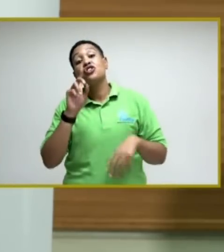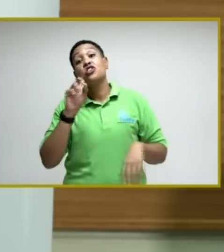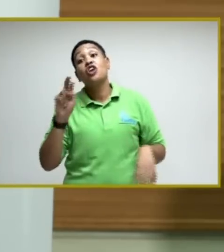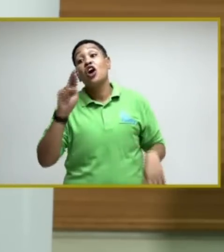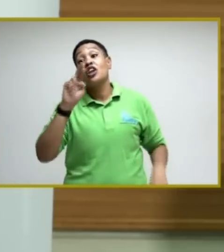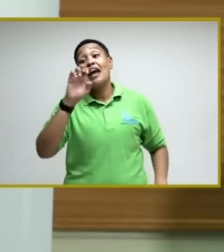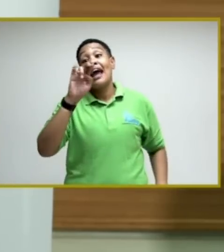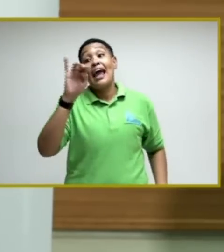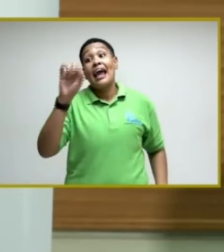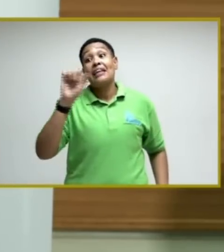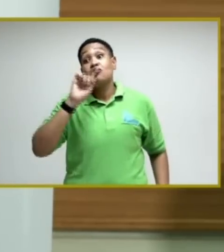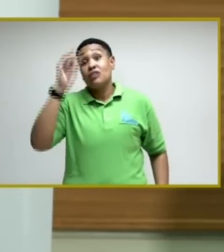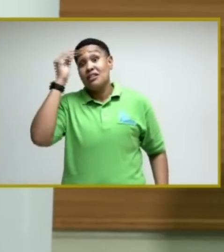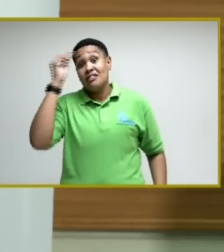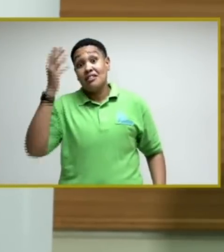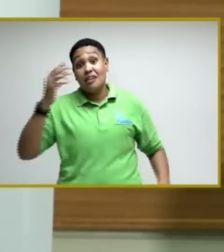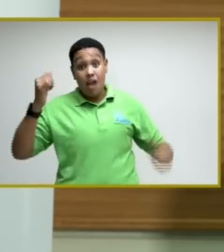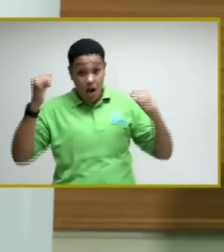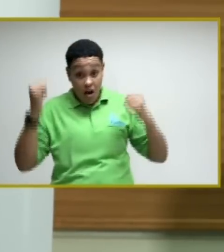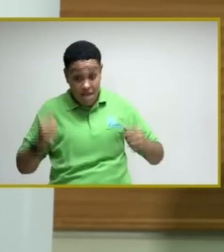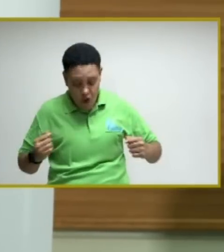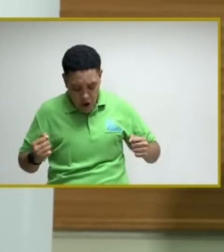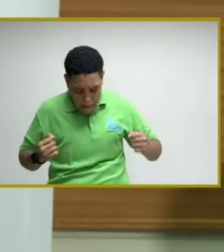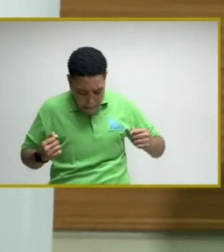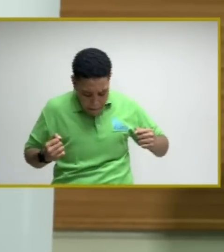is reaffirming